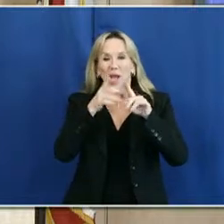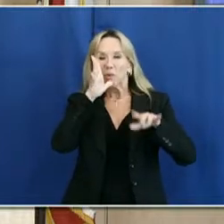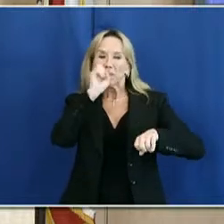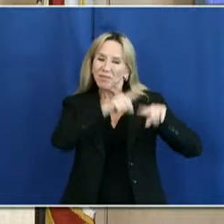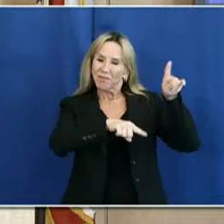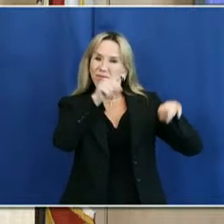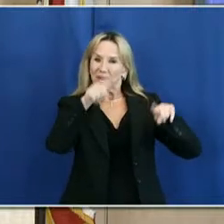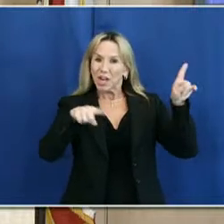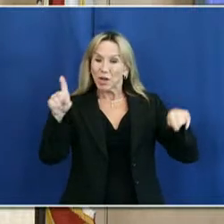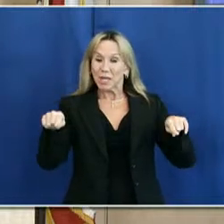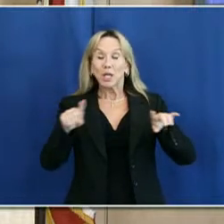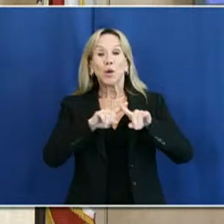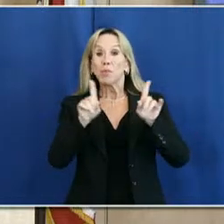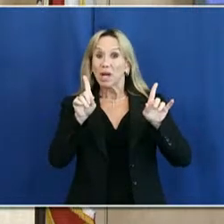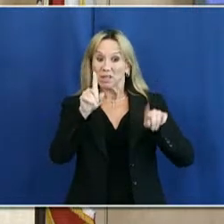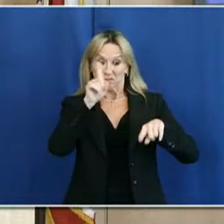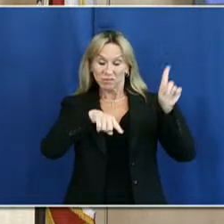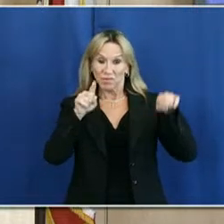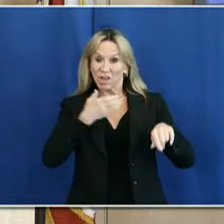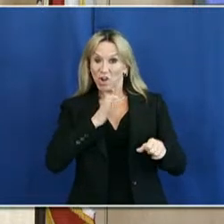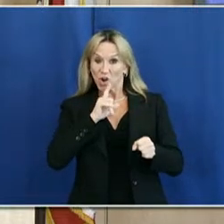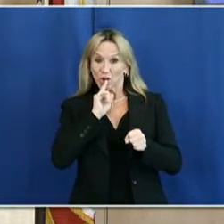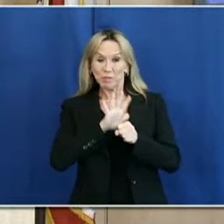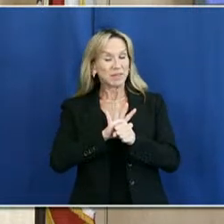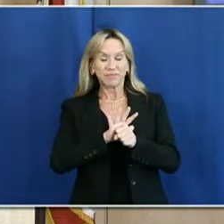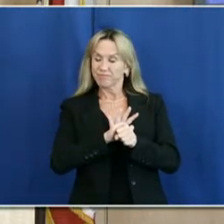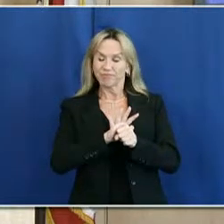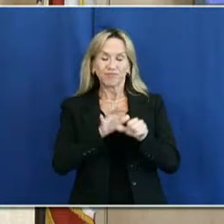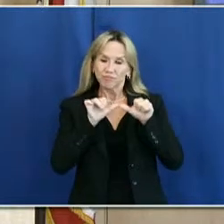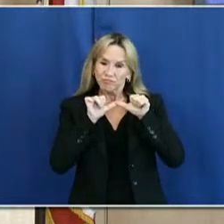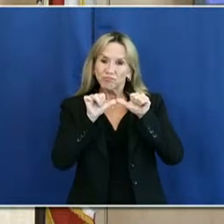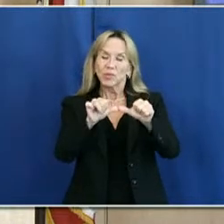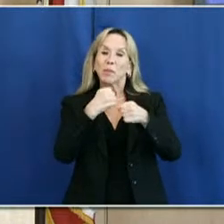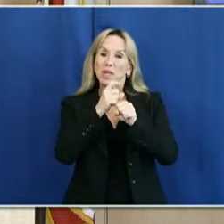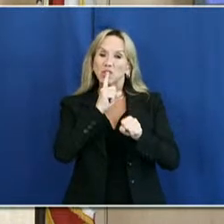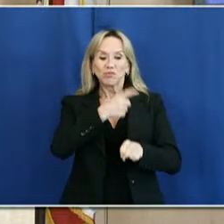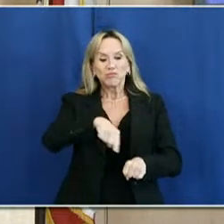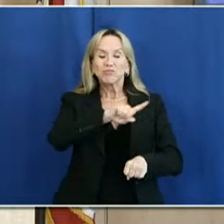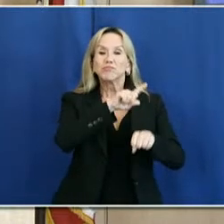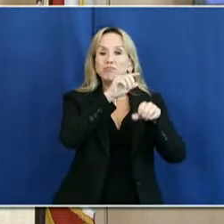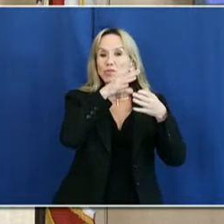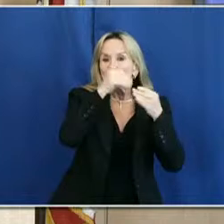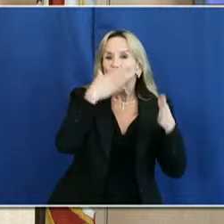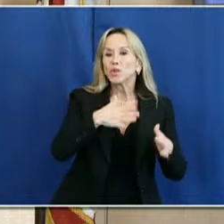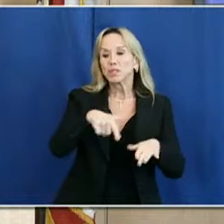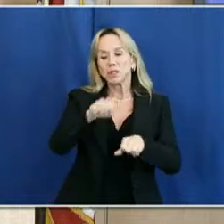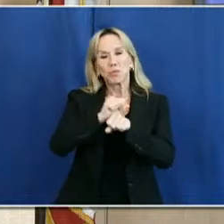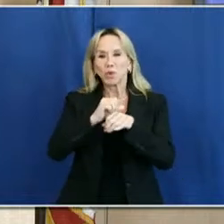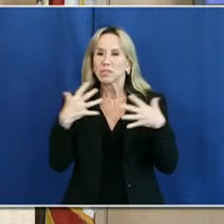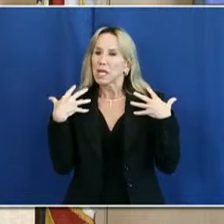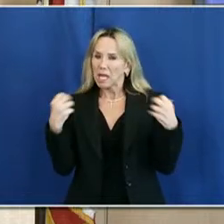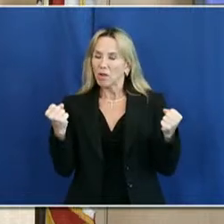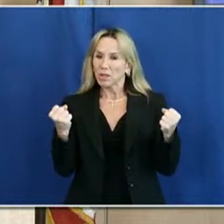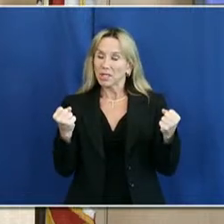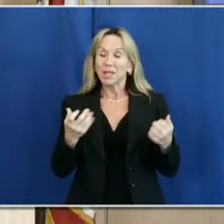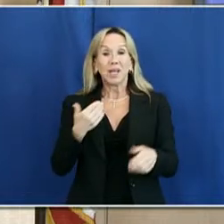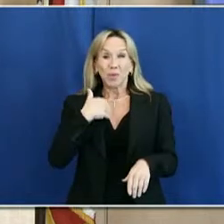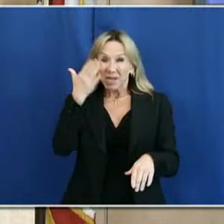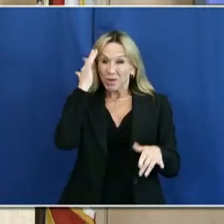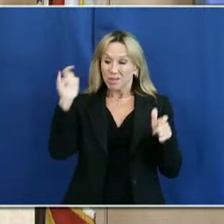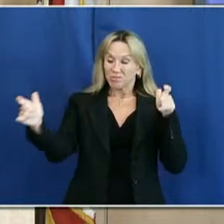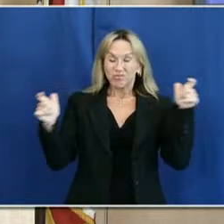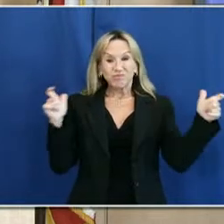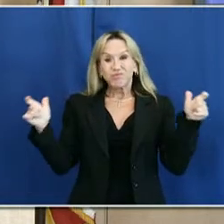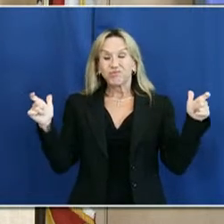What won't vary is our commitment to ensuring healthy environments for our students and employees. With a task of this size, we know we must be flexible